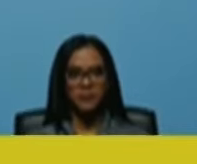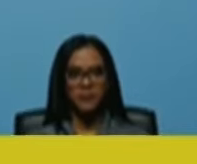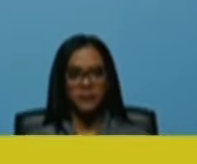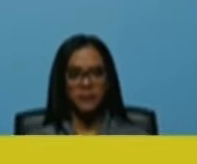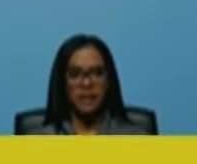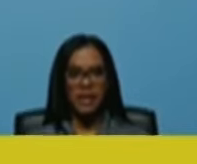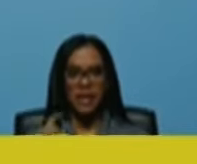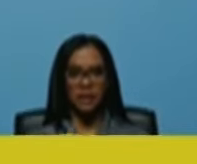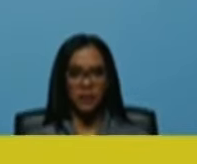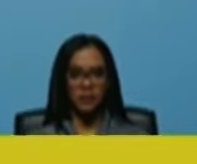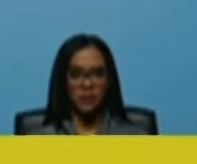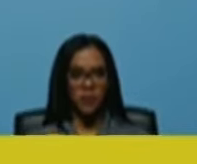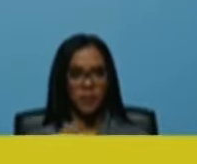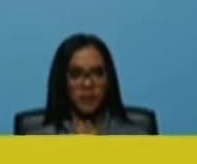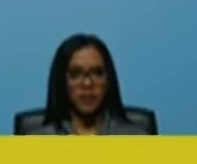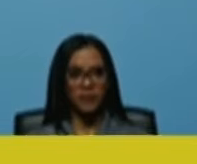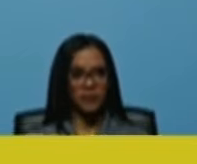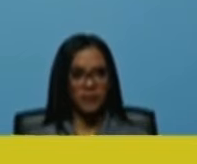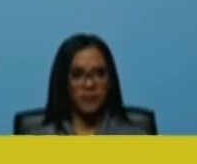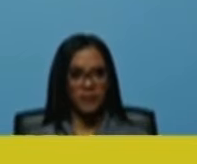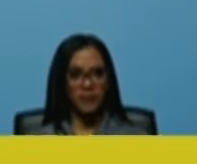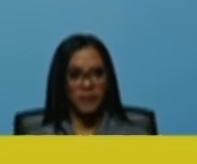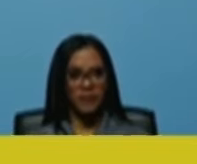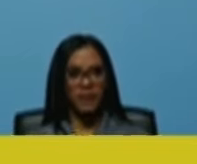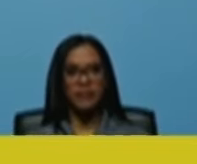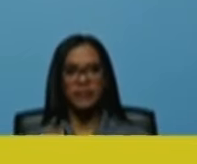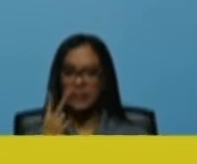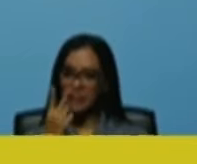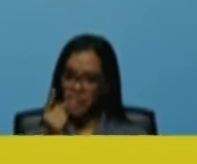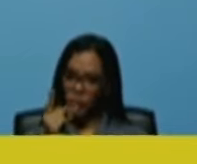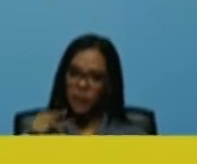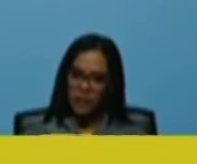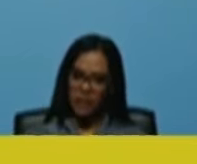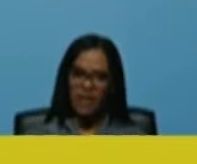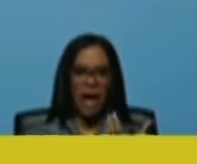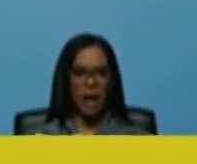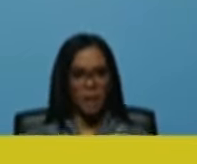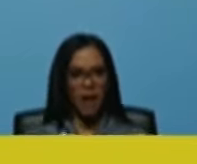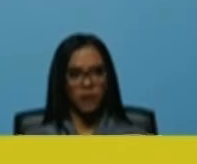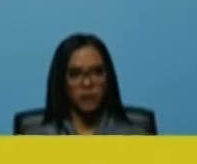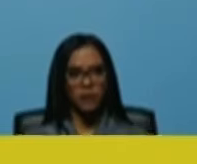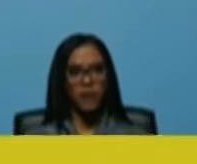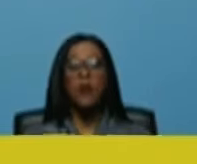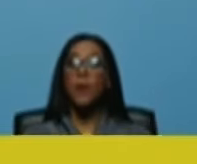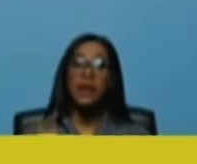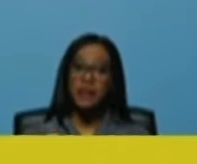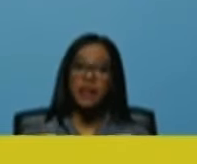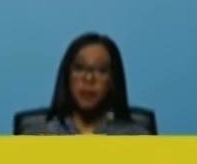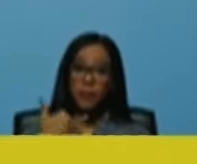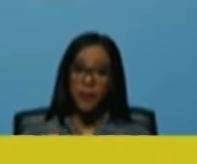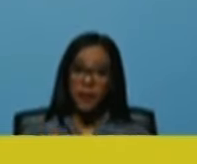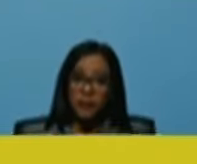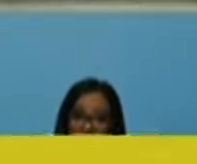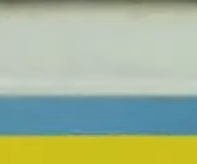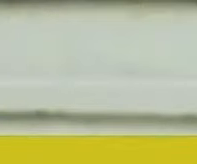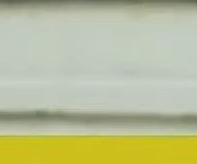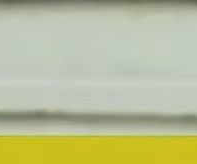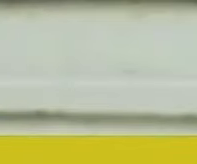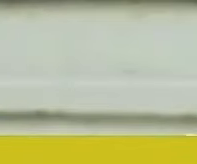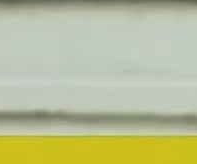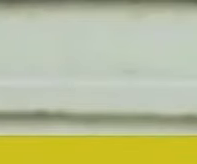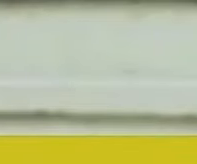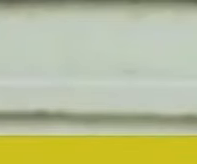then, since now these are, things are now recovered, the second action was to go to burn them down, because they had a plan.